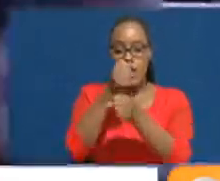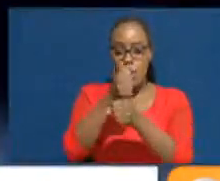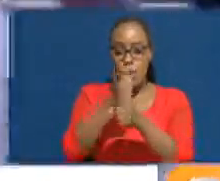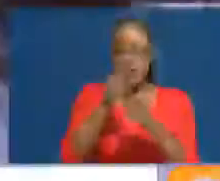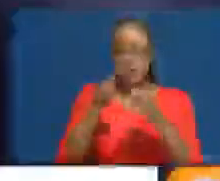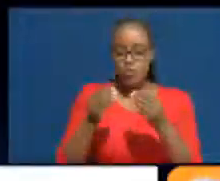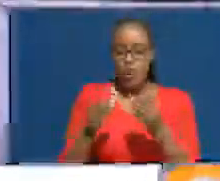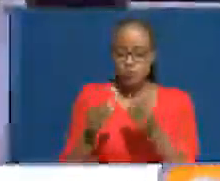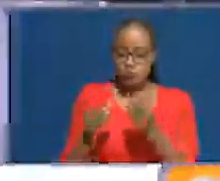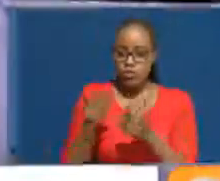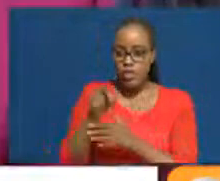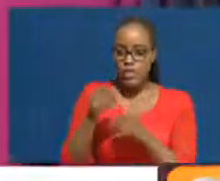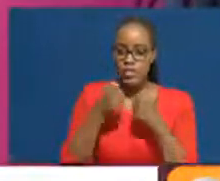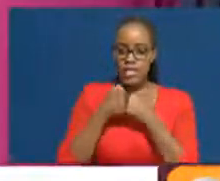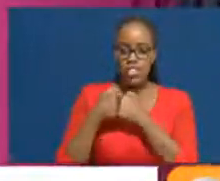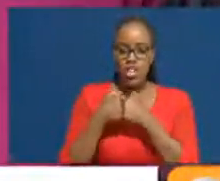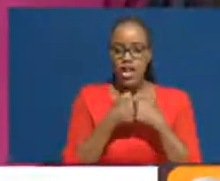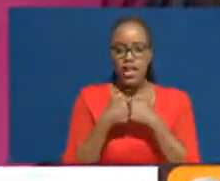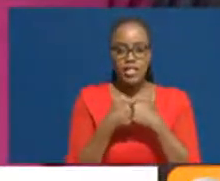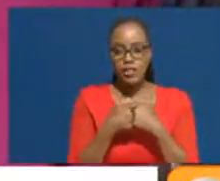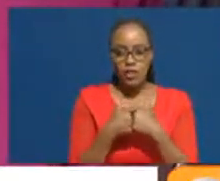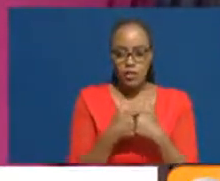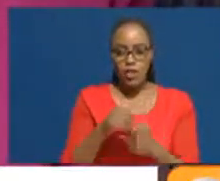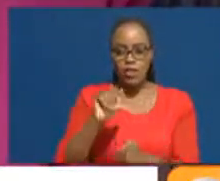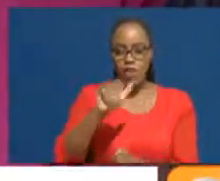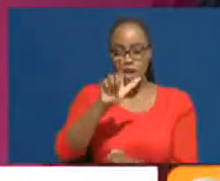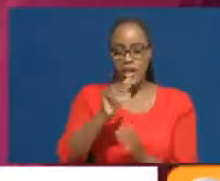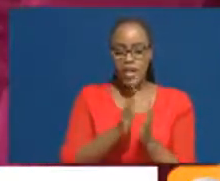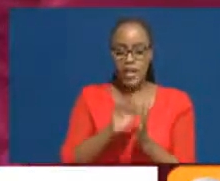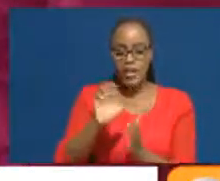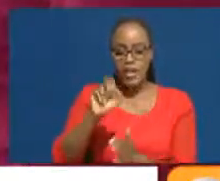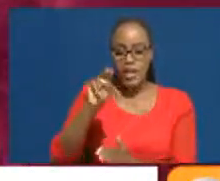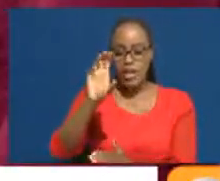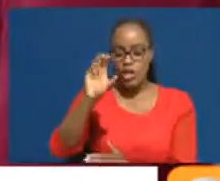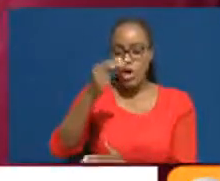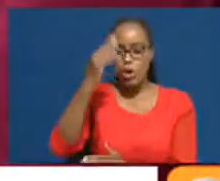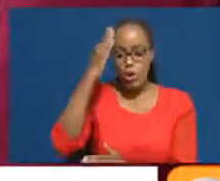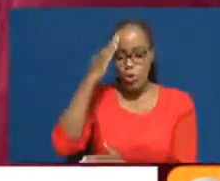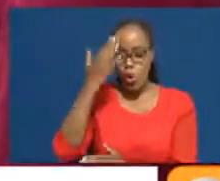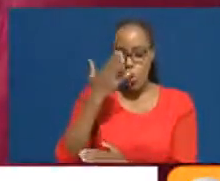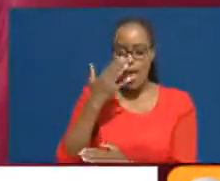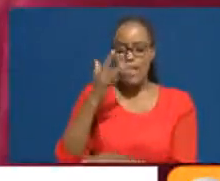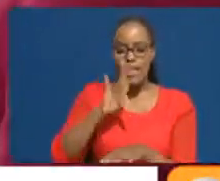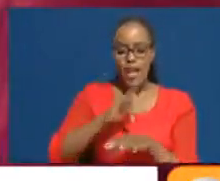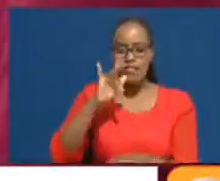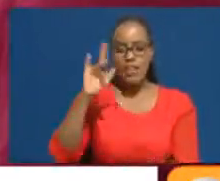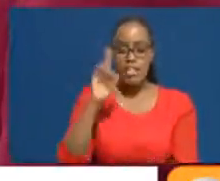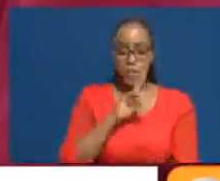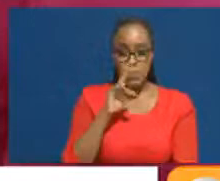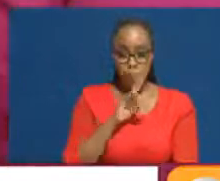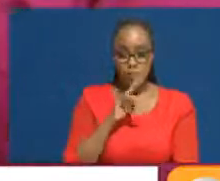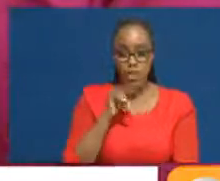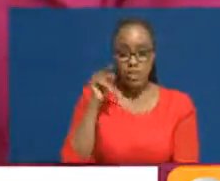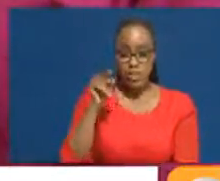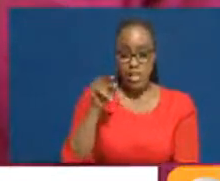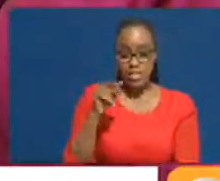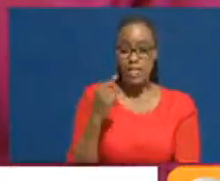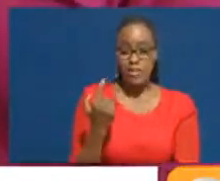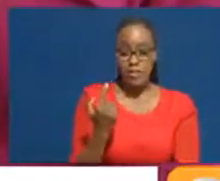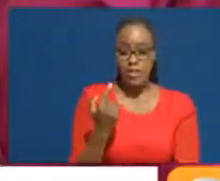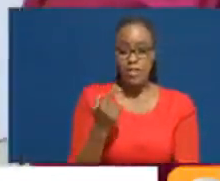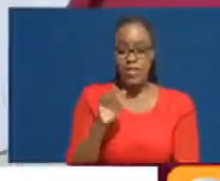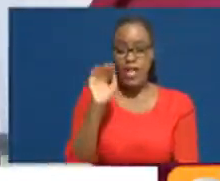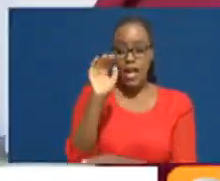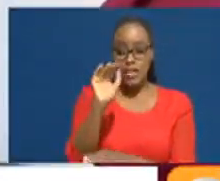this transnational challenge, for Ali and Enoch, who knows where the shoe pinches most, this is their